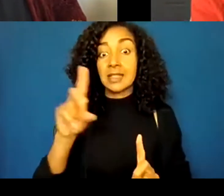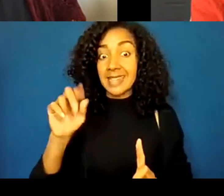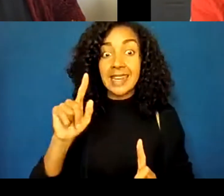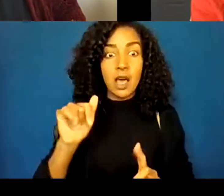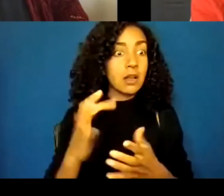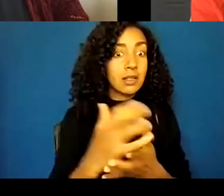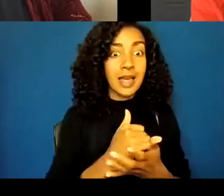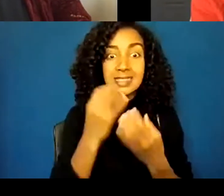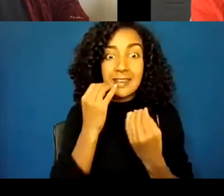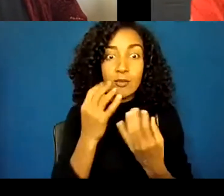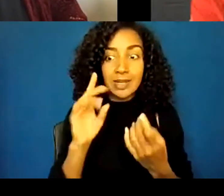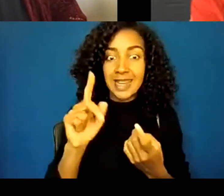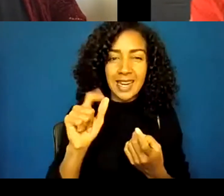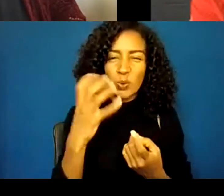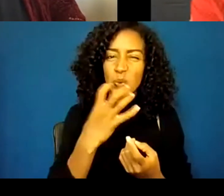faced.